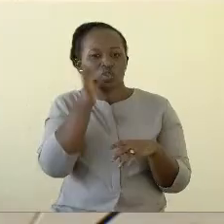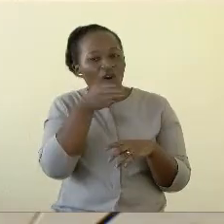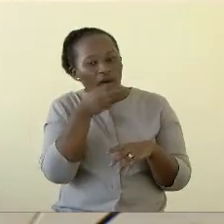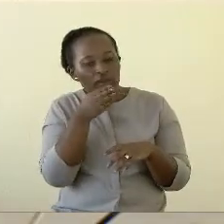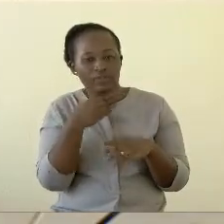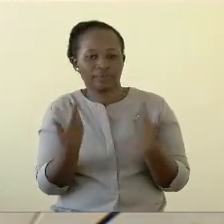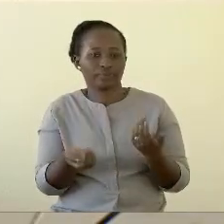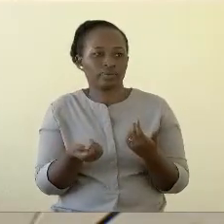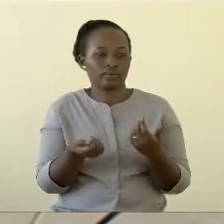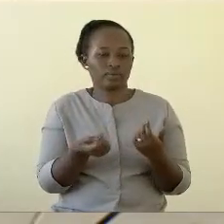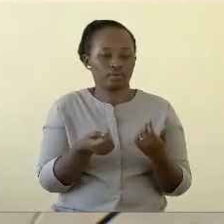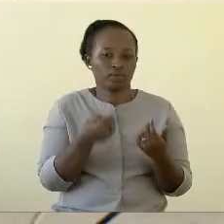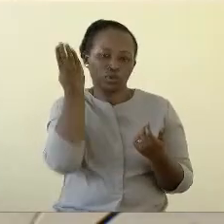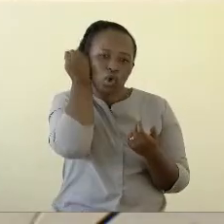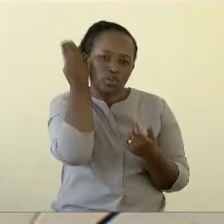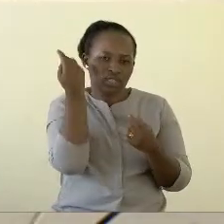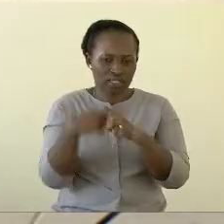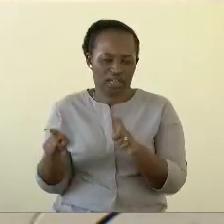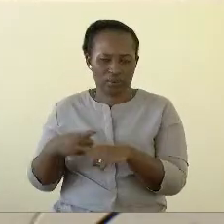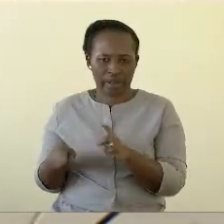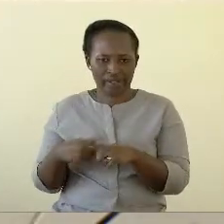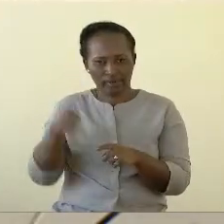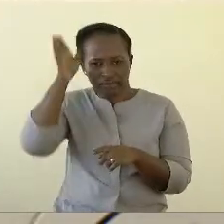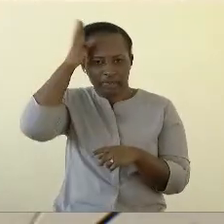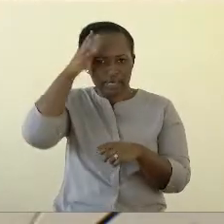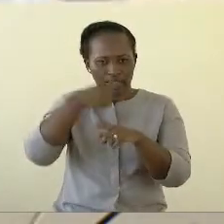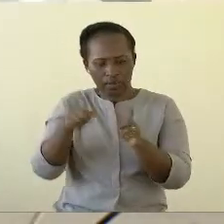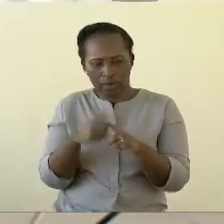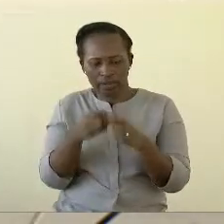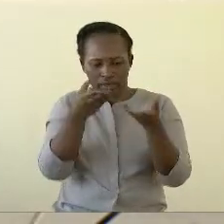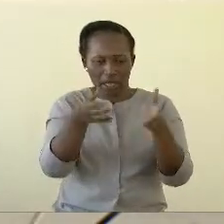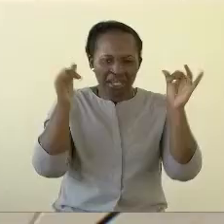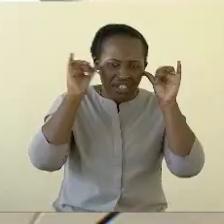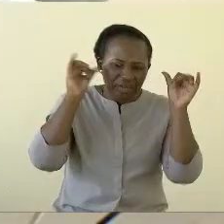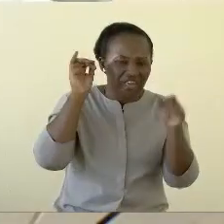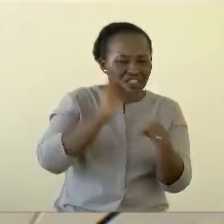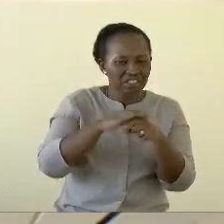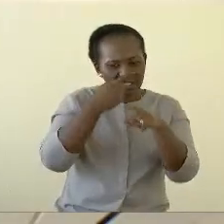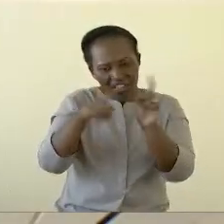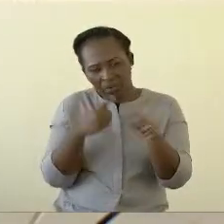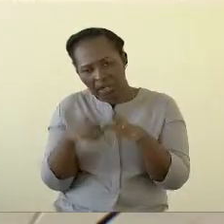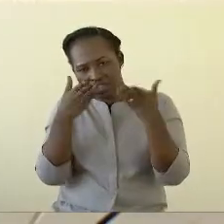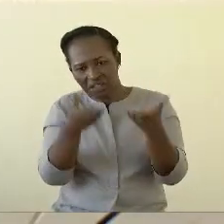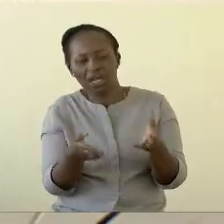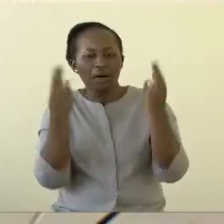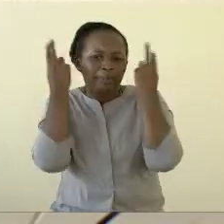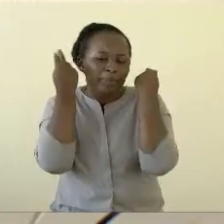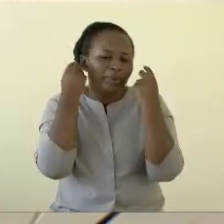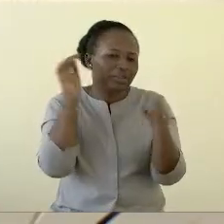allow cows to populate themselves freely, when you allow the external forces of nature on a